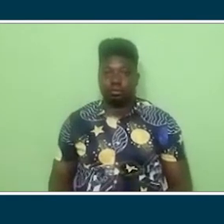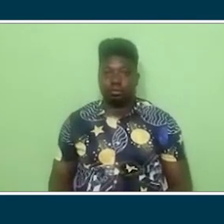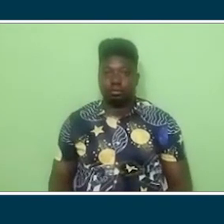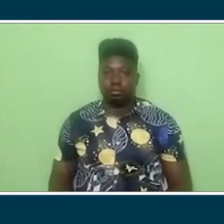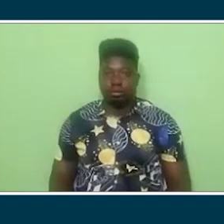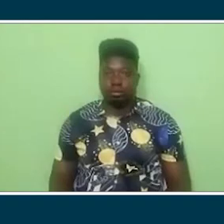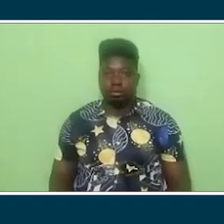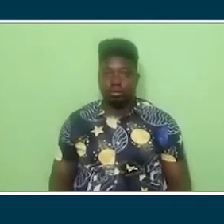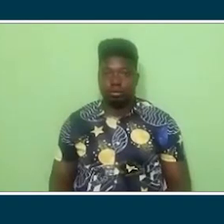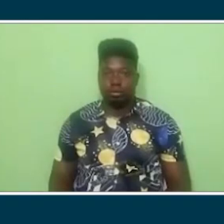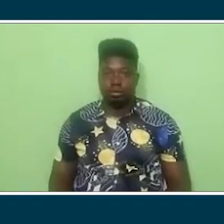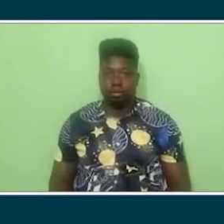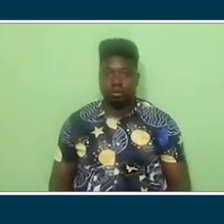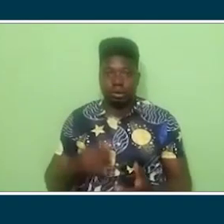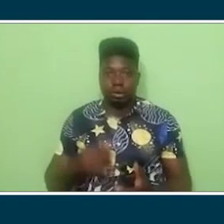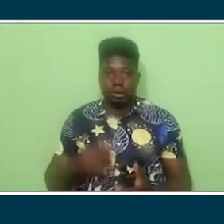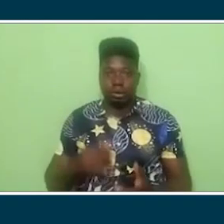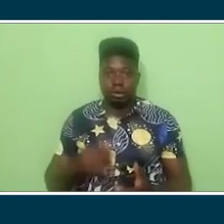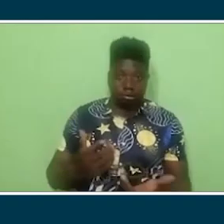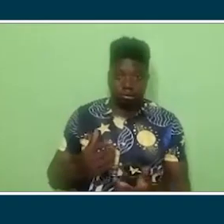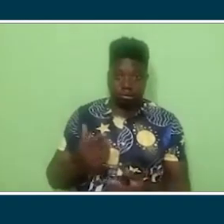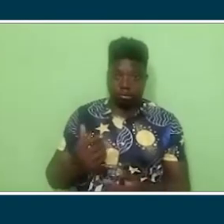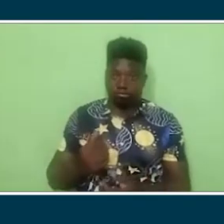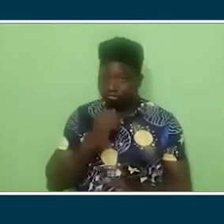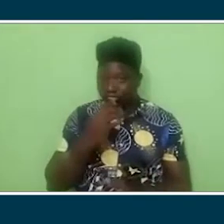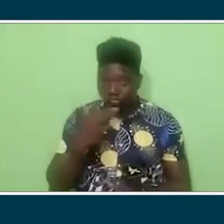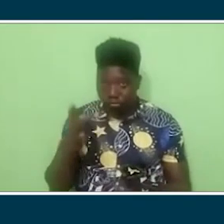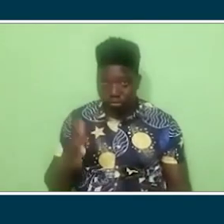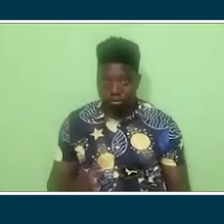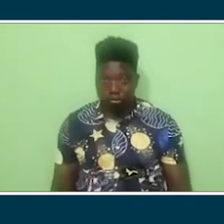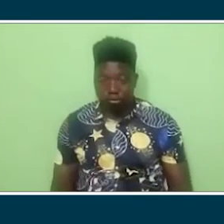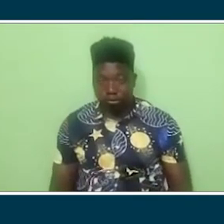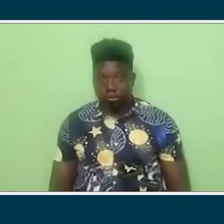not, there are certainly folks who are,